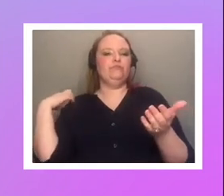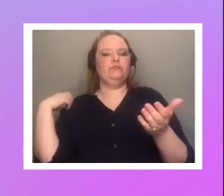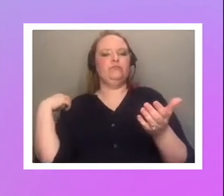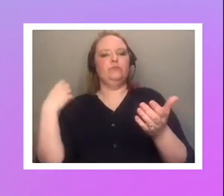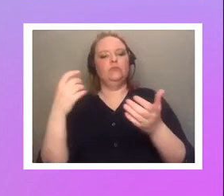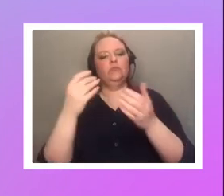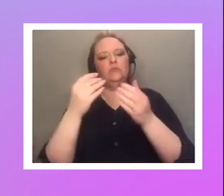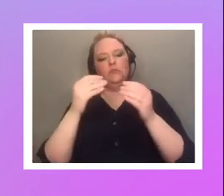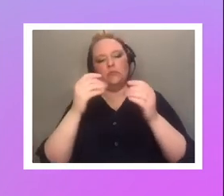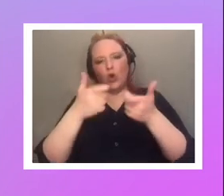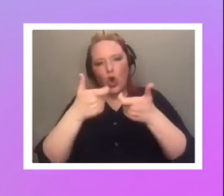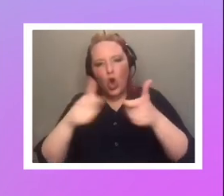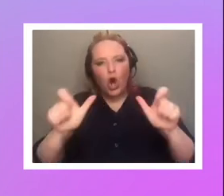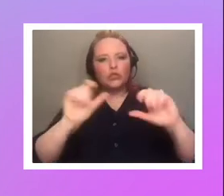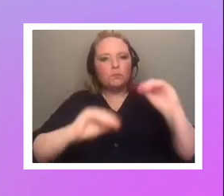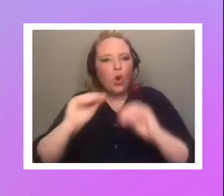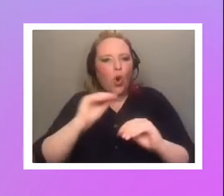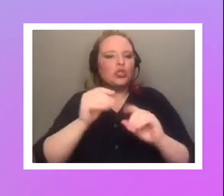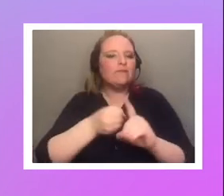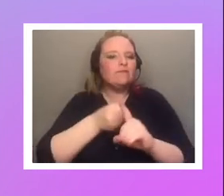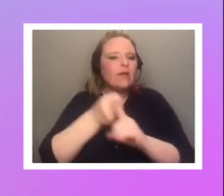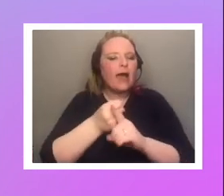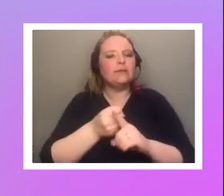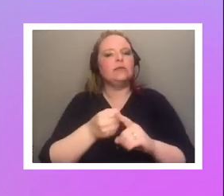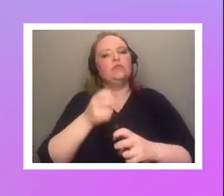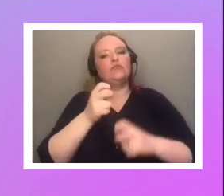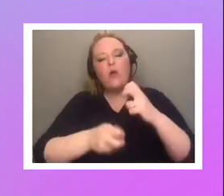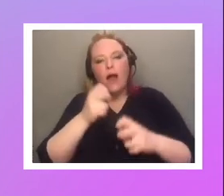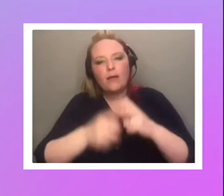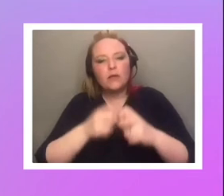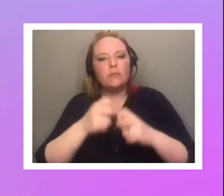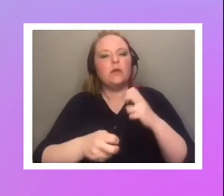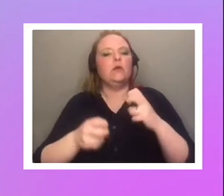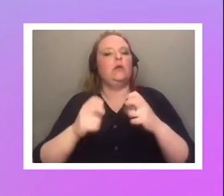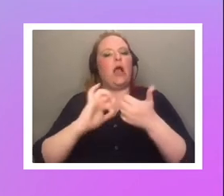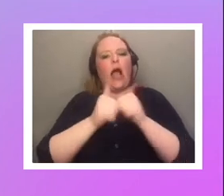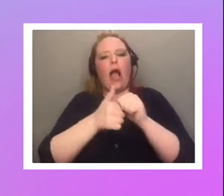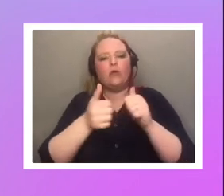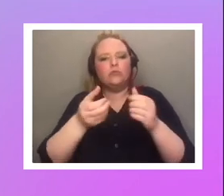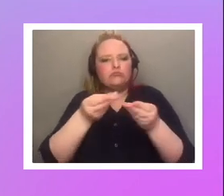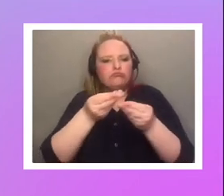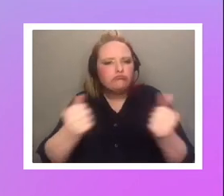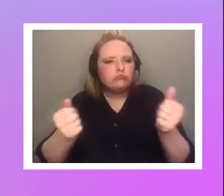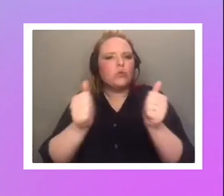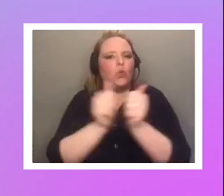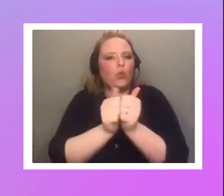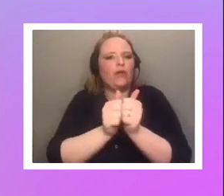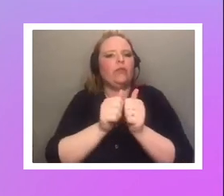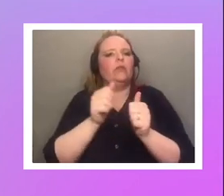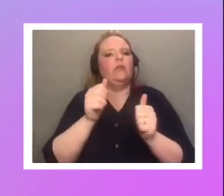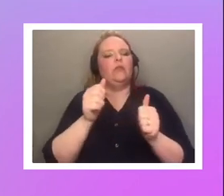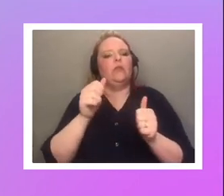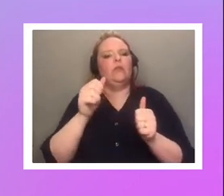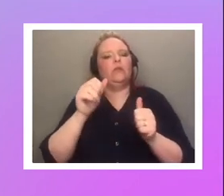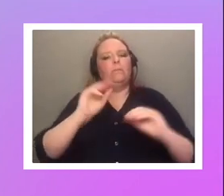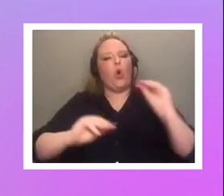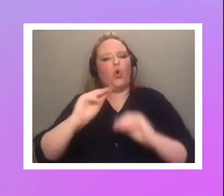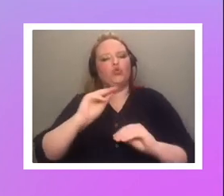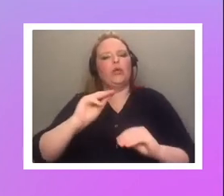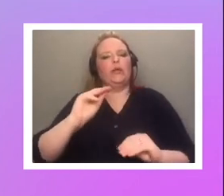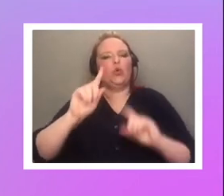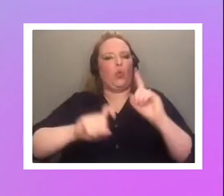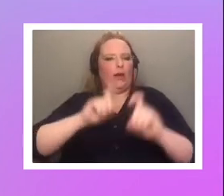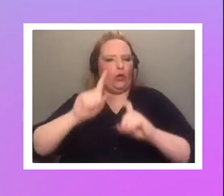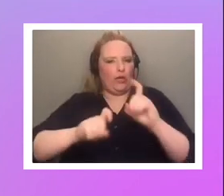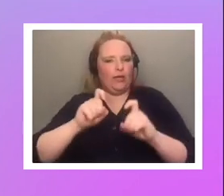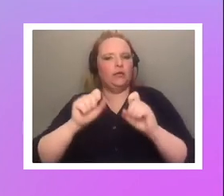motion effects that are problematic and how they can be mitigated with the prefers reduced motion query. So lots more examples to